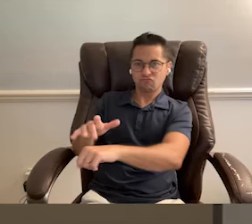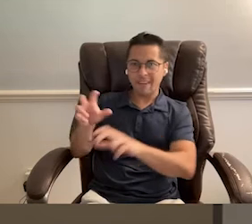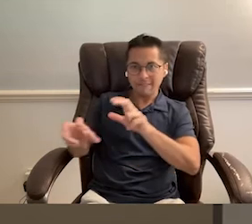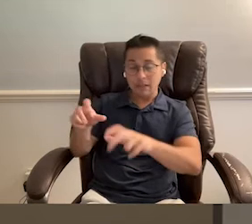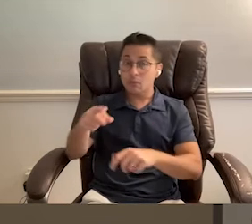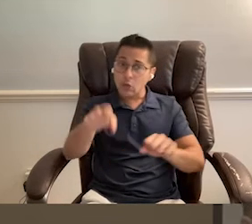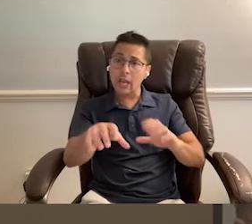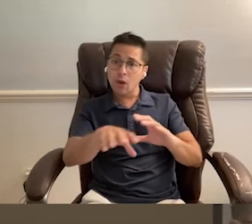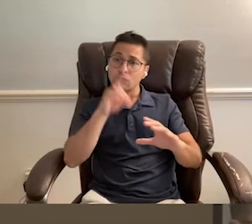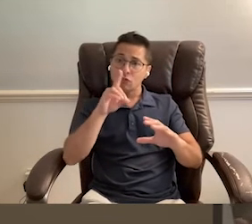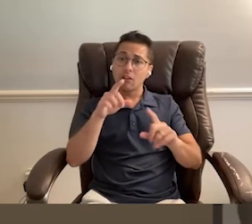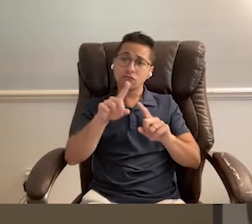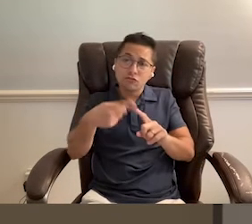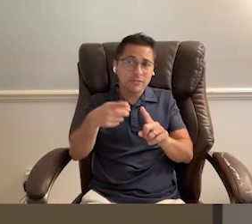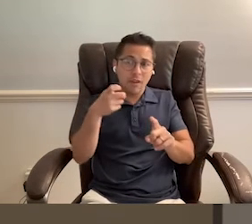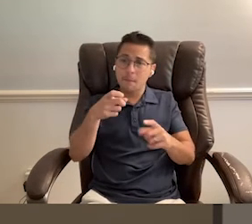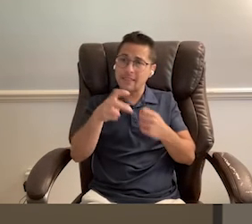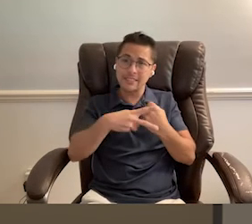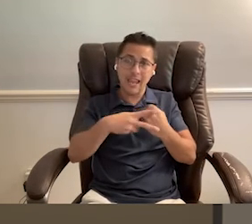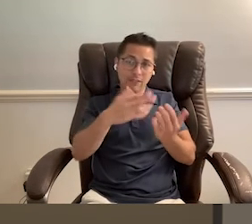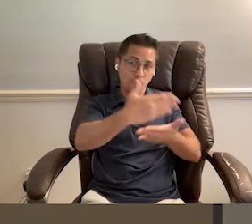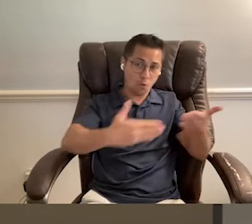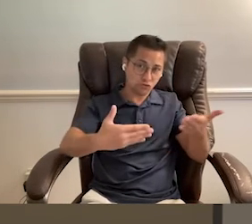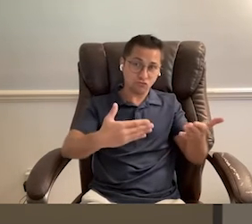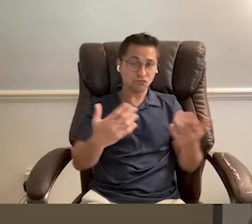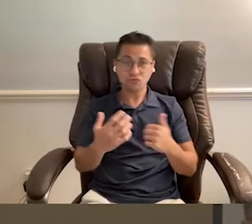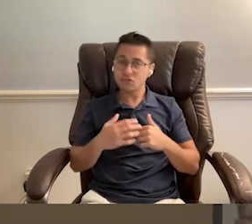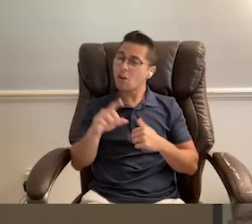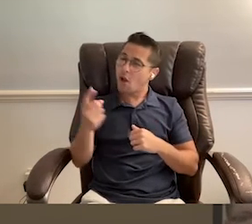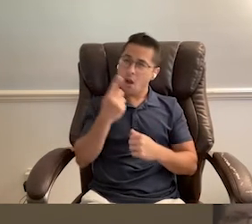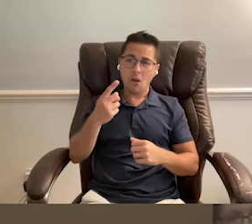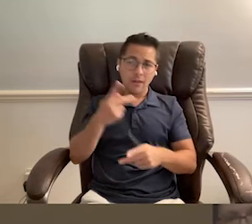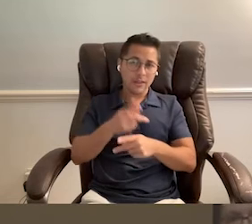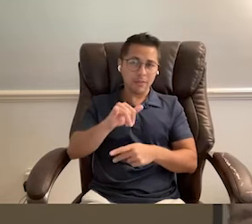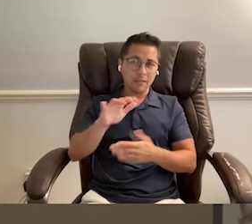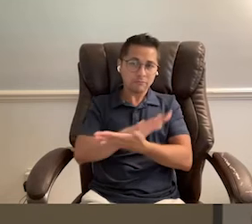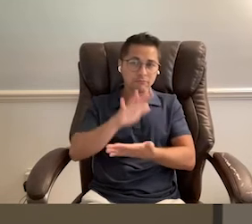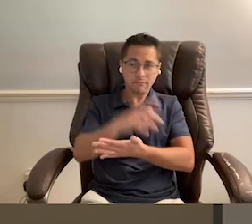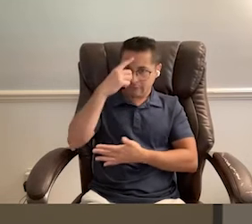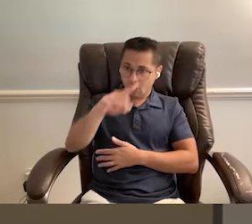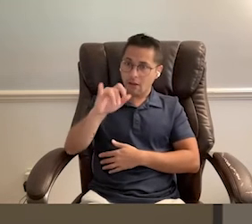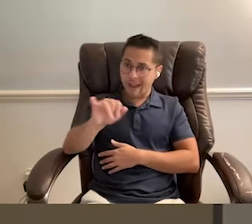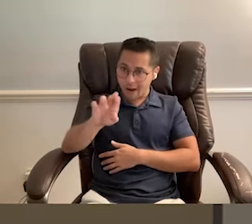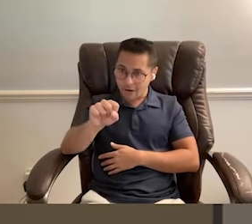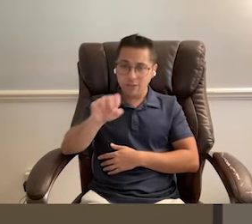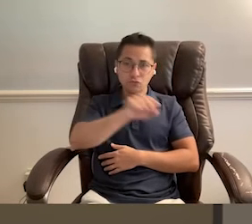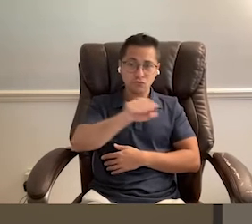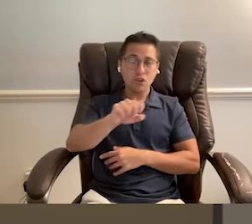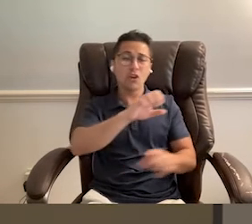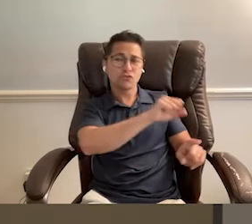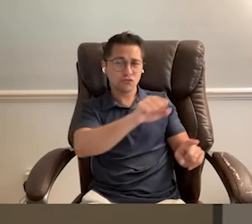savings portion of the account. And always keep that documentation for the IRS and Social Security. Really, Social Security is only going to look at people who are